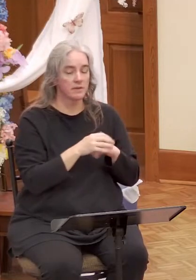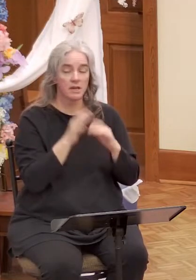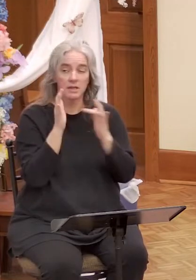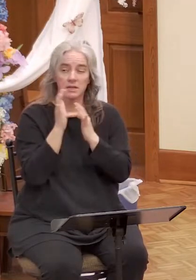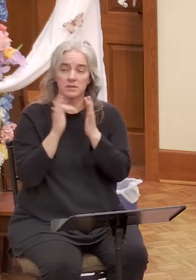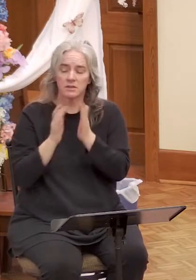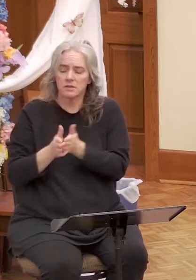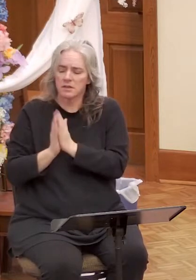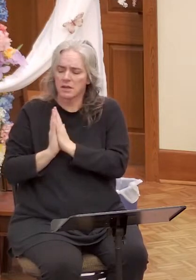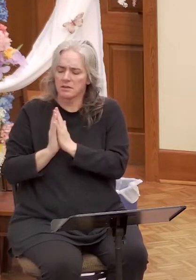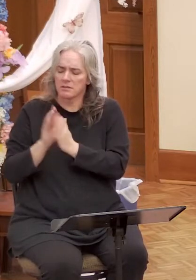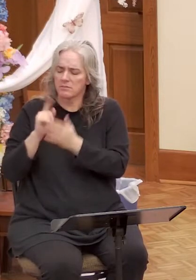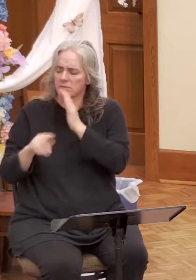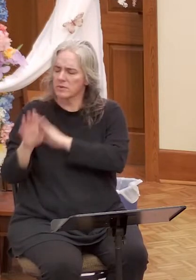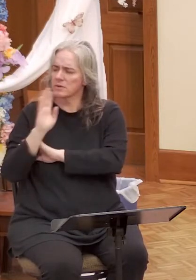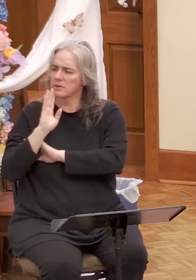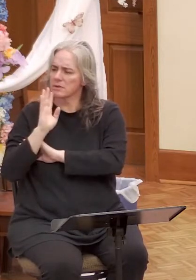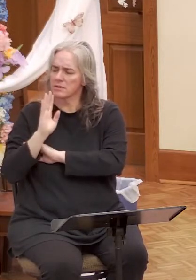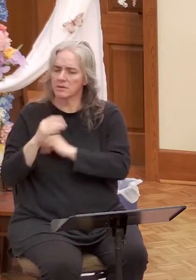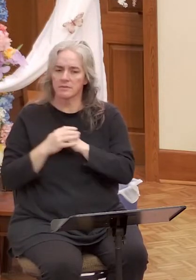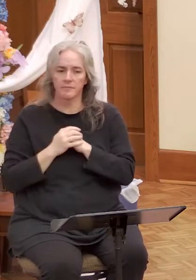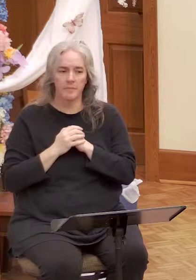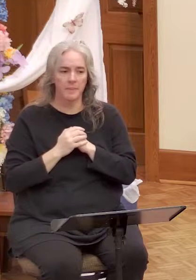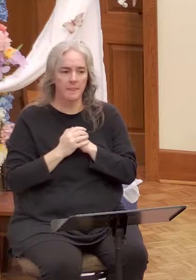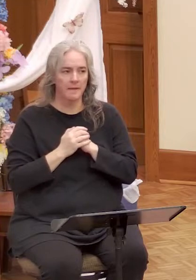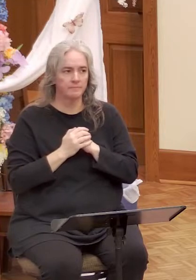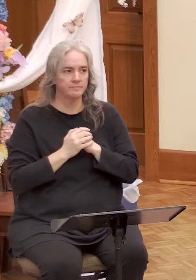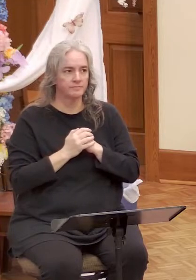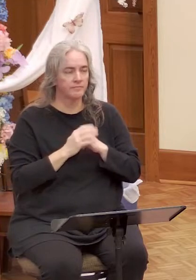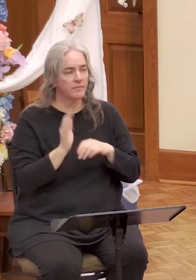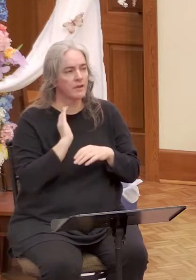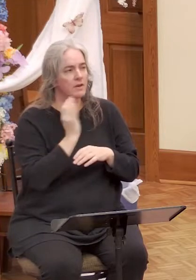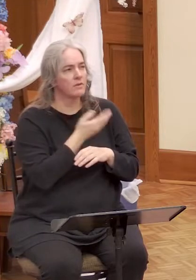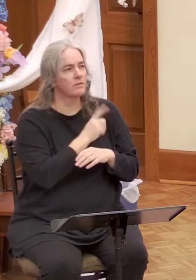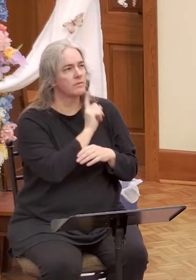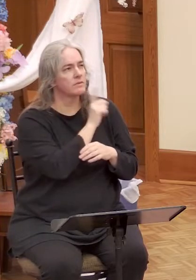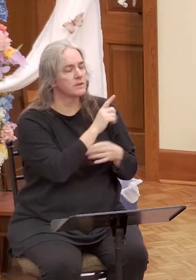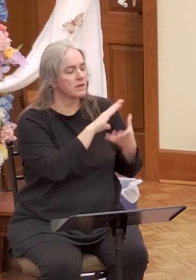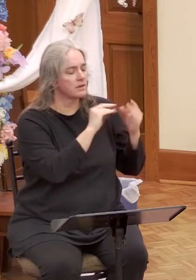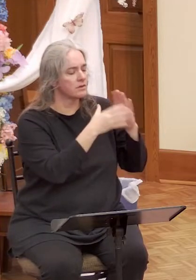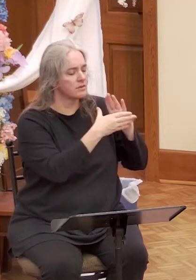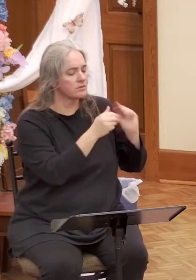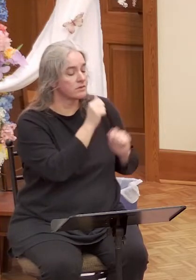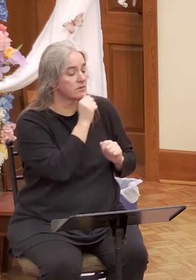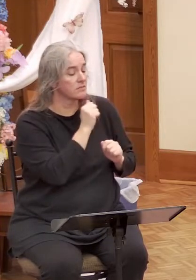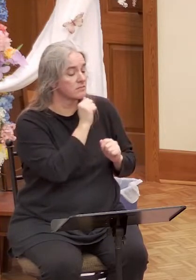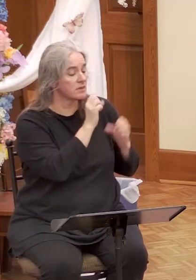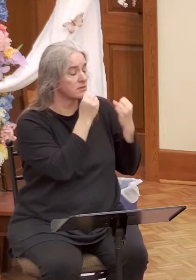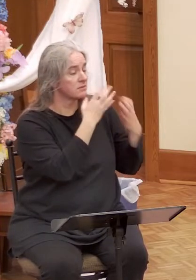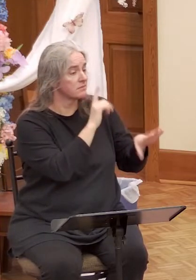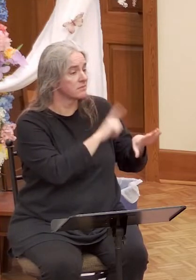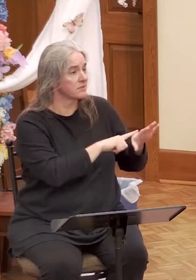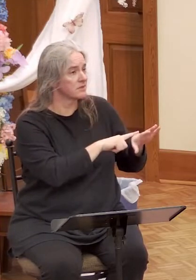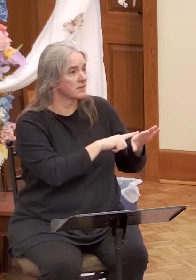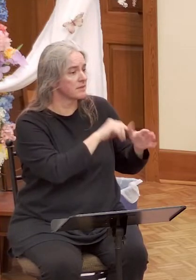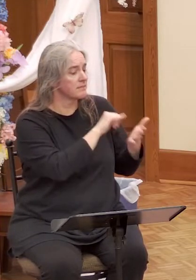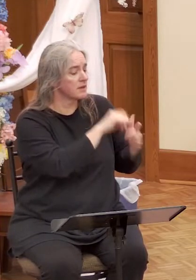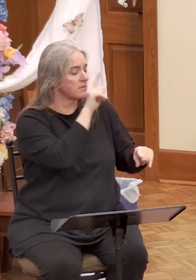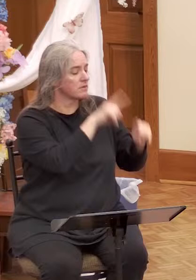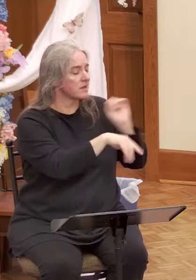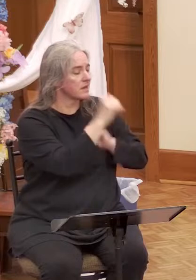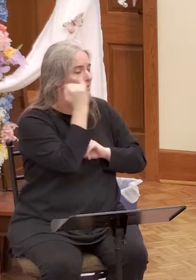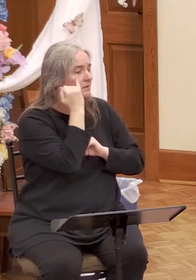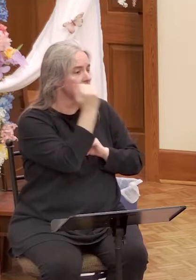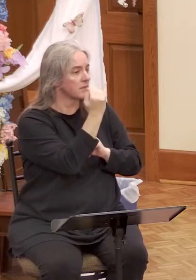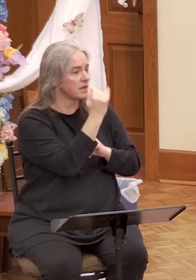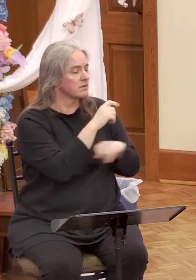what they were talking about. We have recited our stories of pain so often that we can't imagine